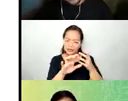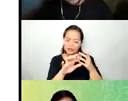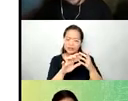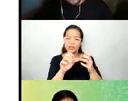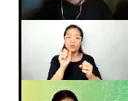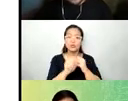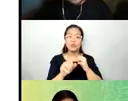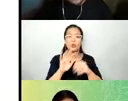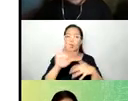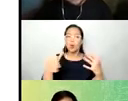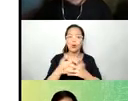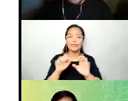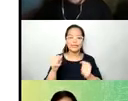load.